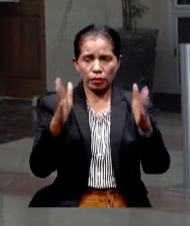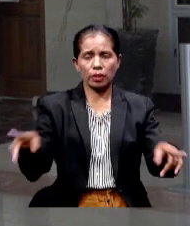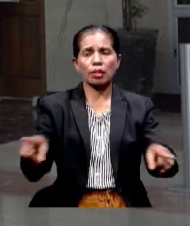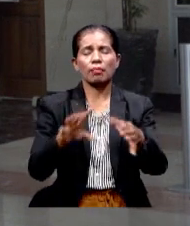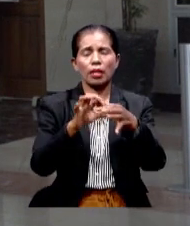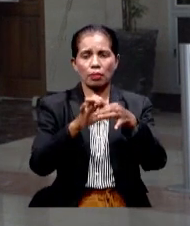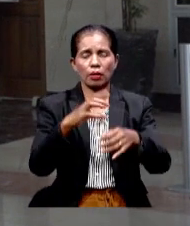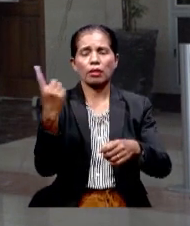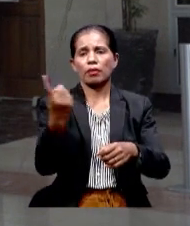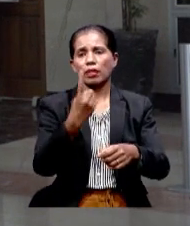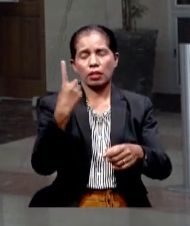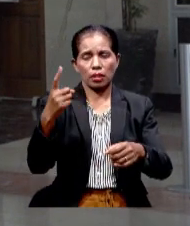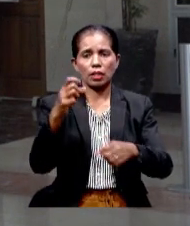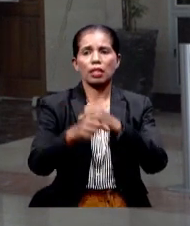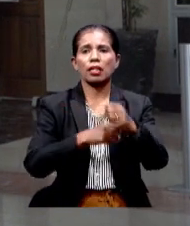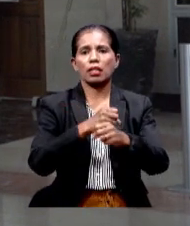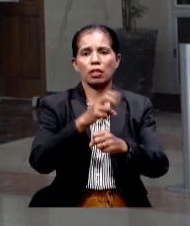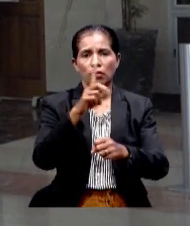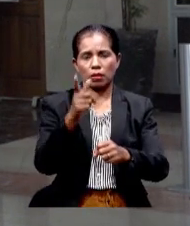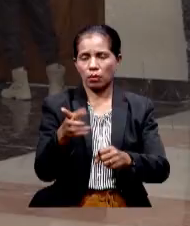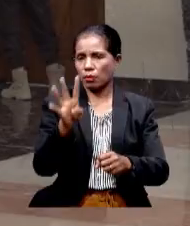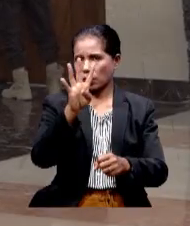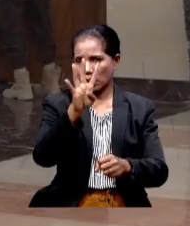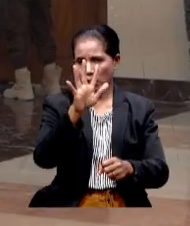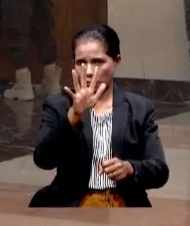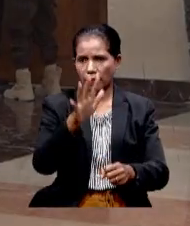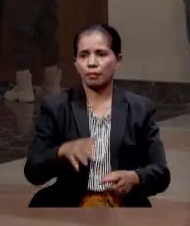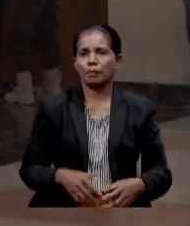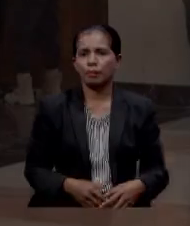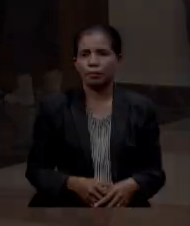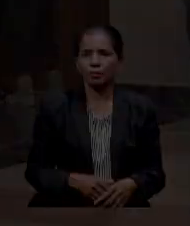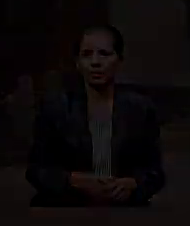permanente e atina rihun rua Ronulo Resin Lima. Celina Lopes, Jacinto Fuca, GMN.